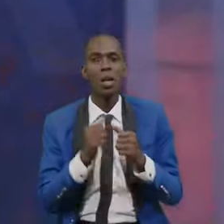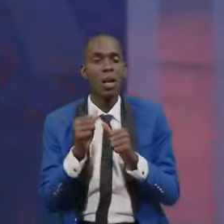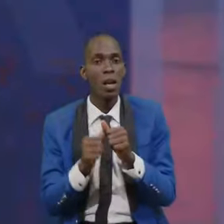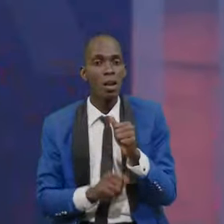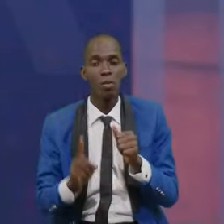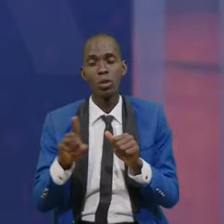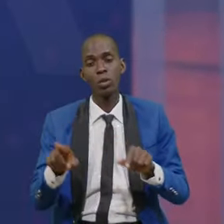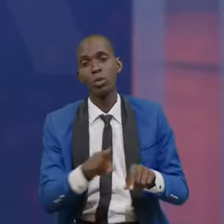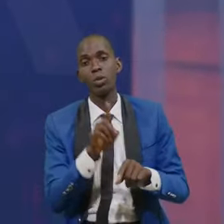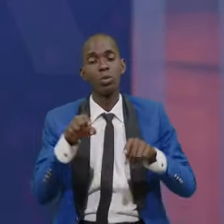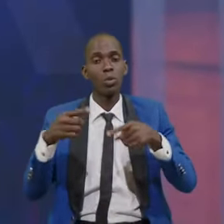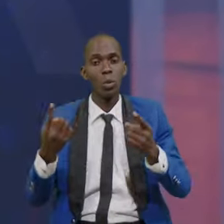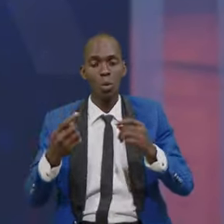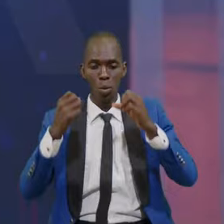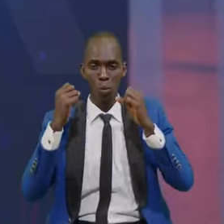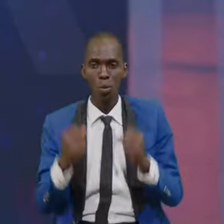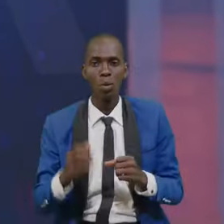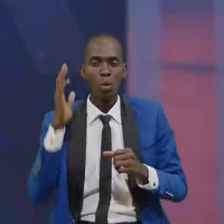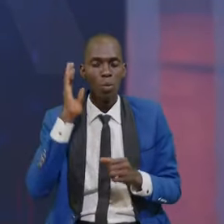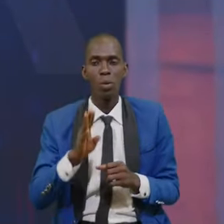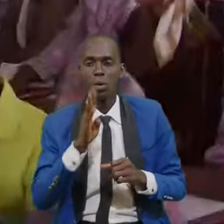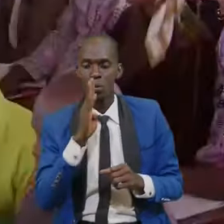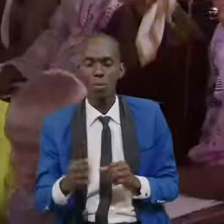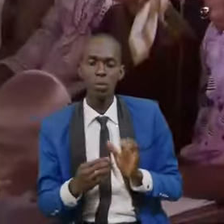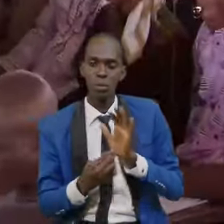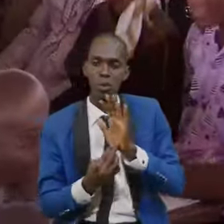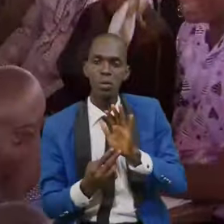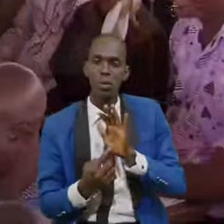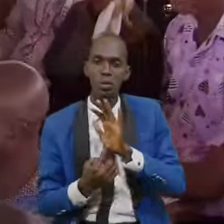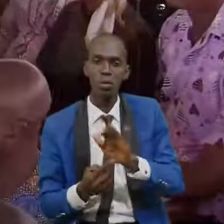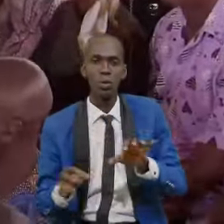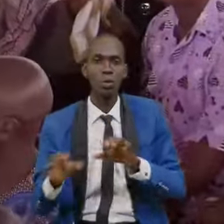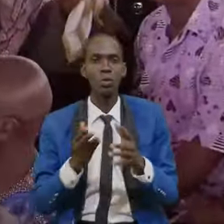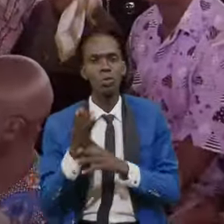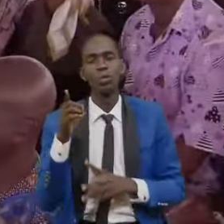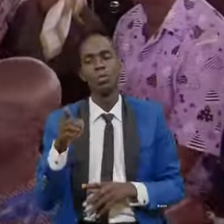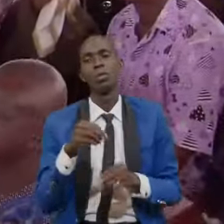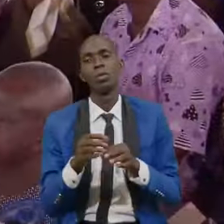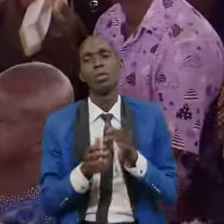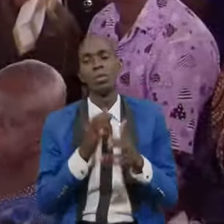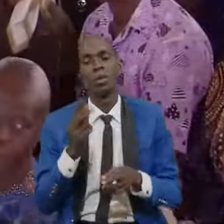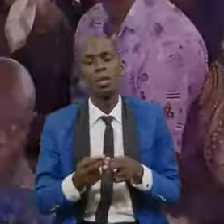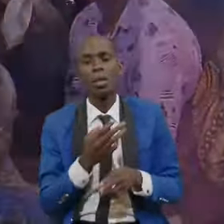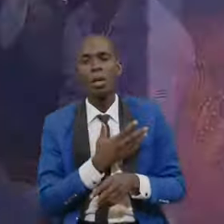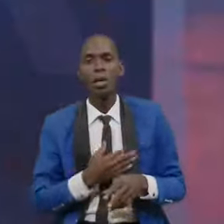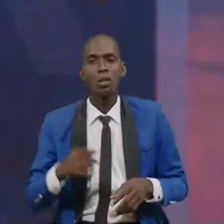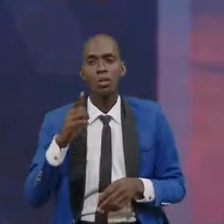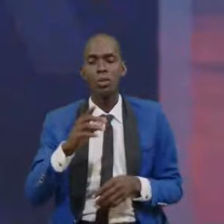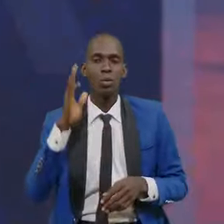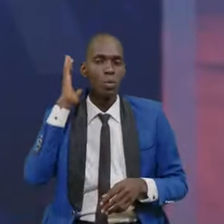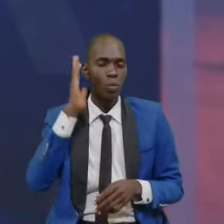go, power will be manifested through you. And you will not cast